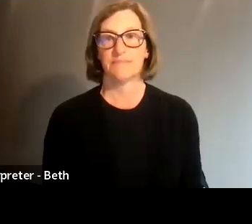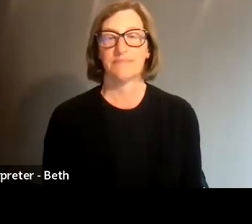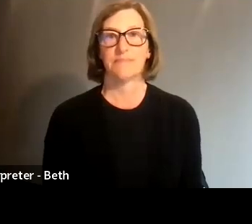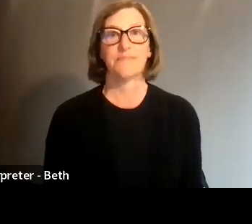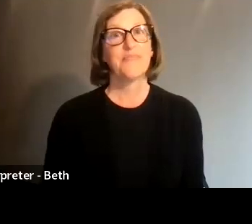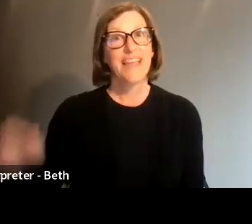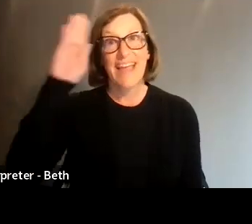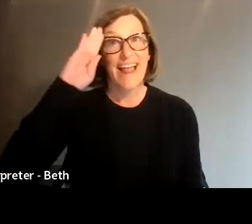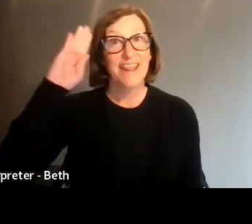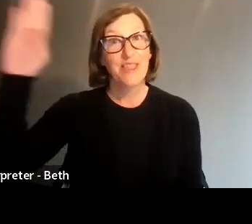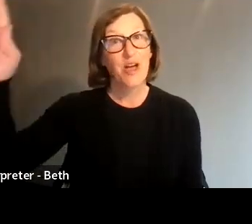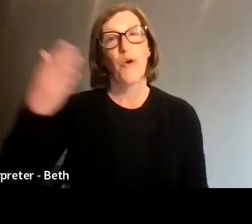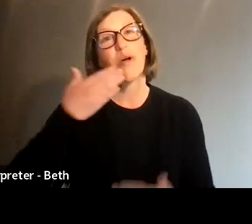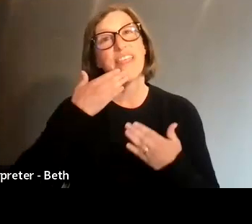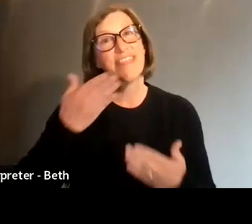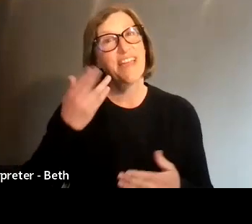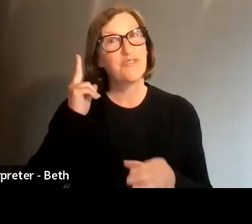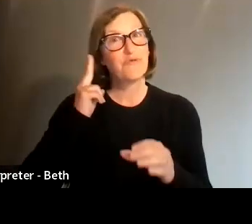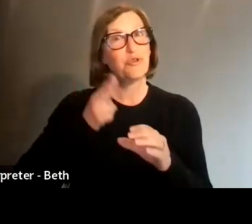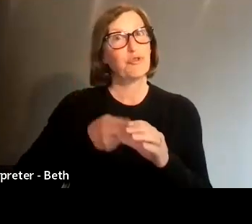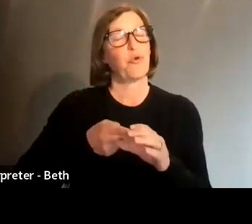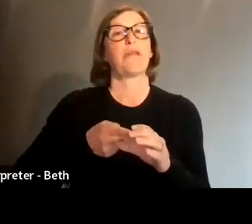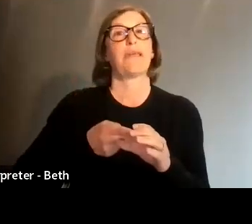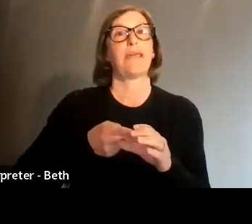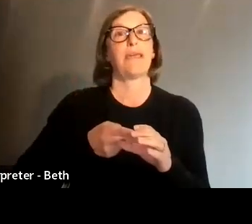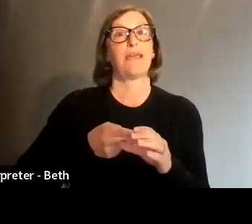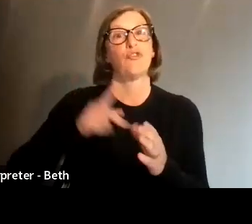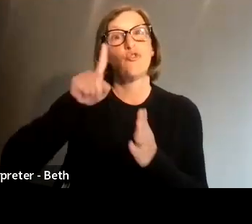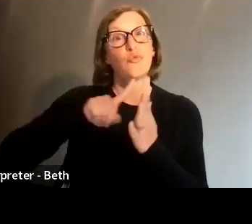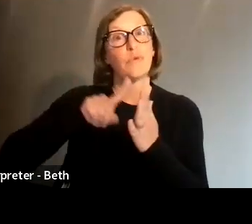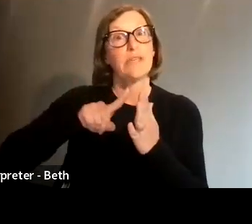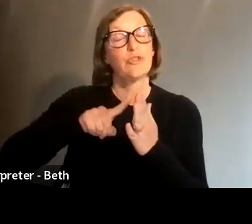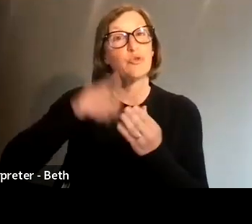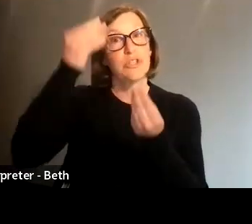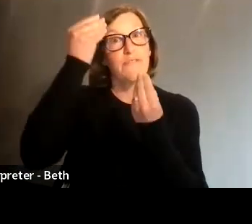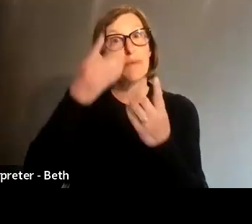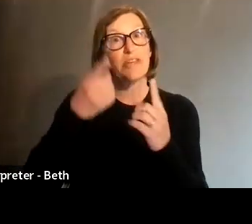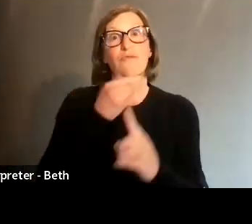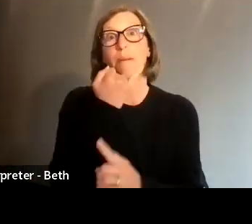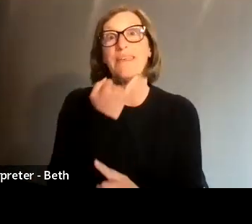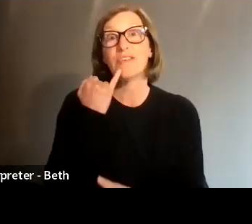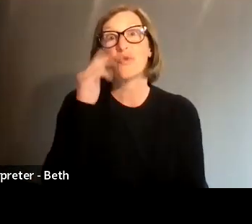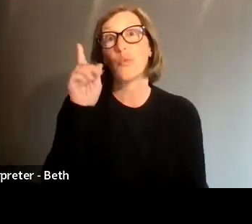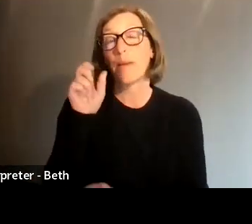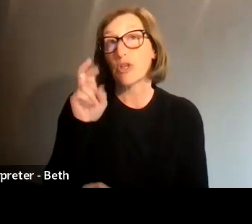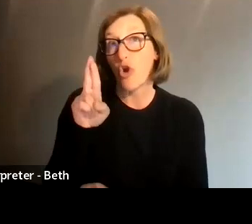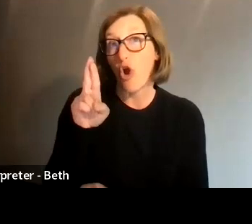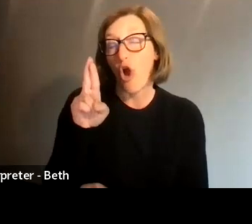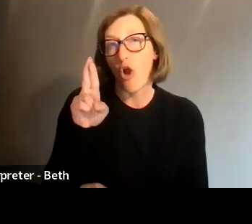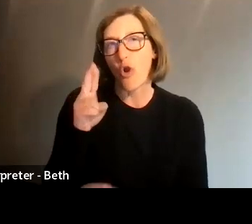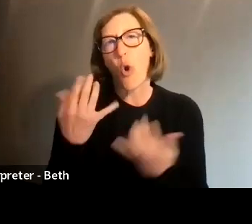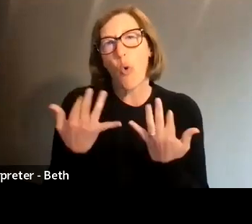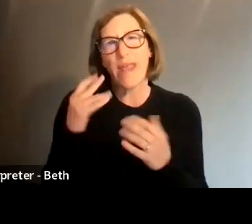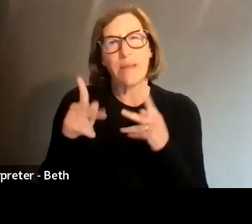Hello, everyone, and thank you for joining the Research Updates from Israel webinar. We're just letting people into the